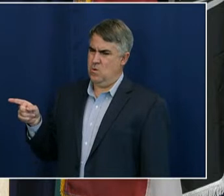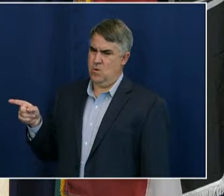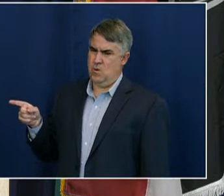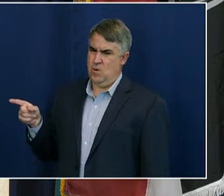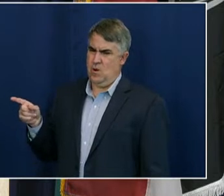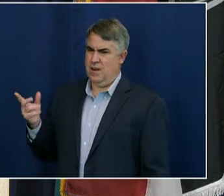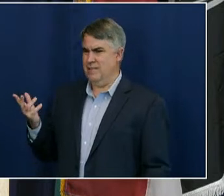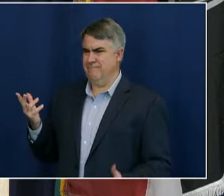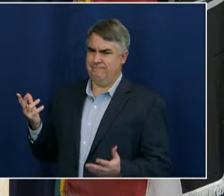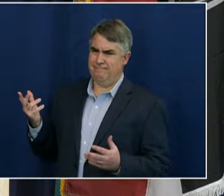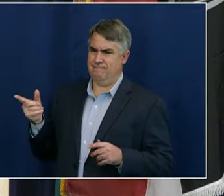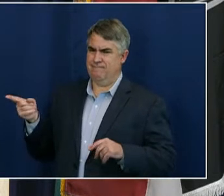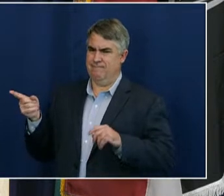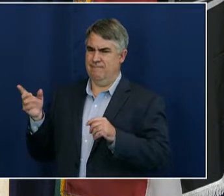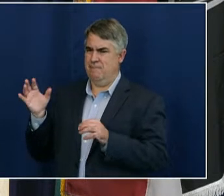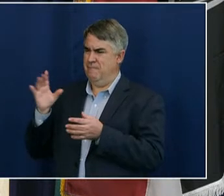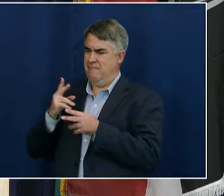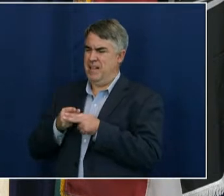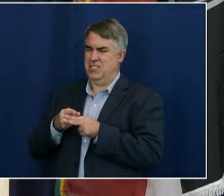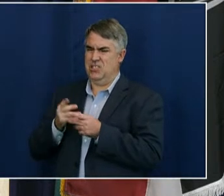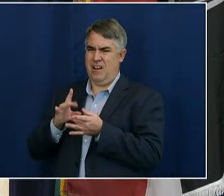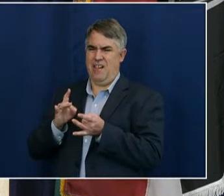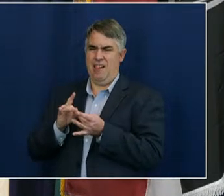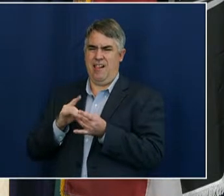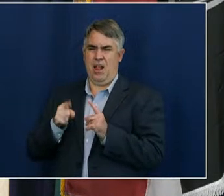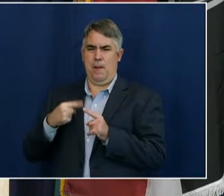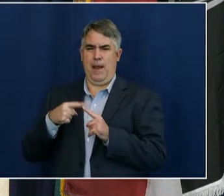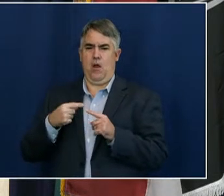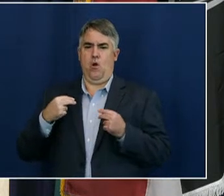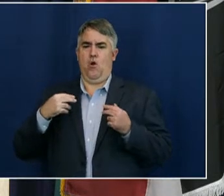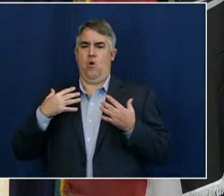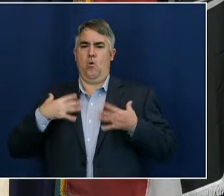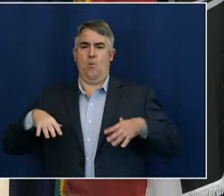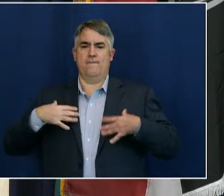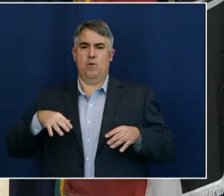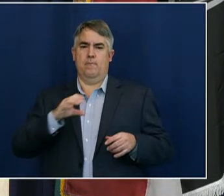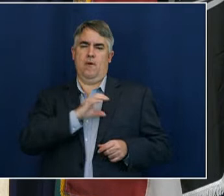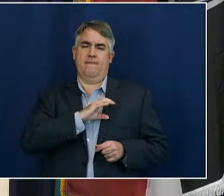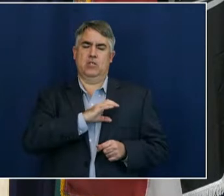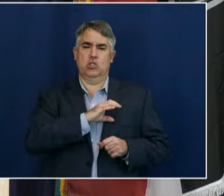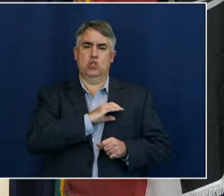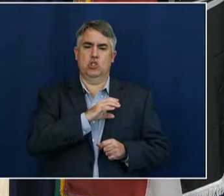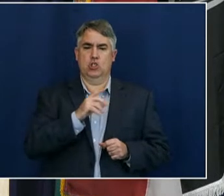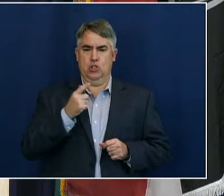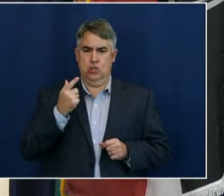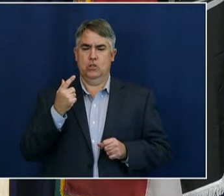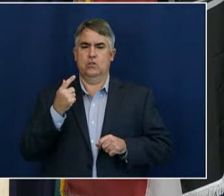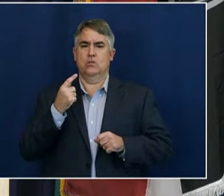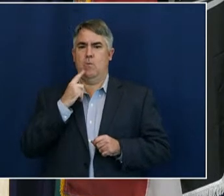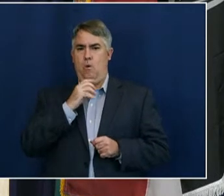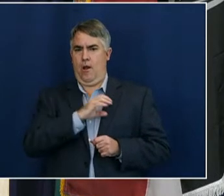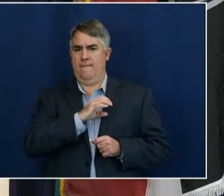uniformed officers by the President of the Chiefs, the Sheriff's Association, and Chula Vista Police